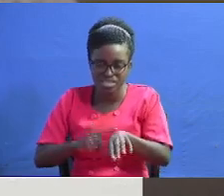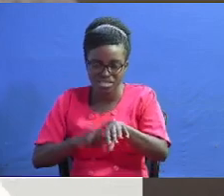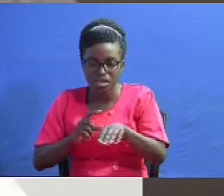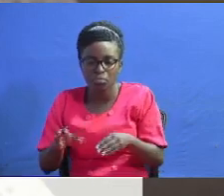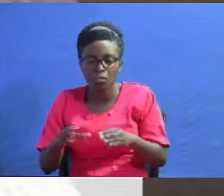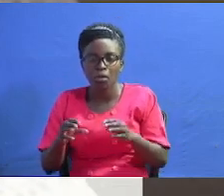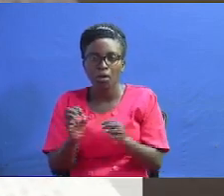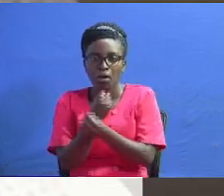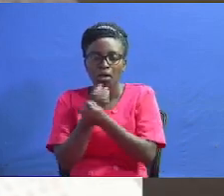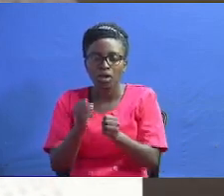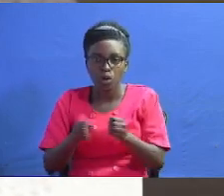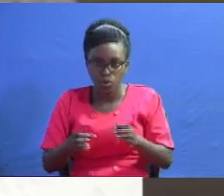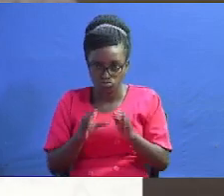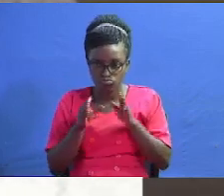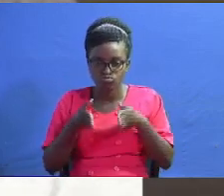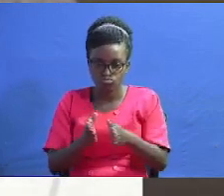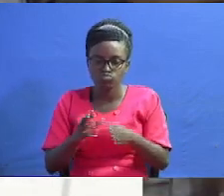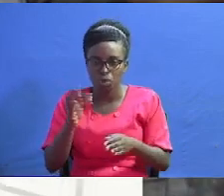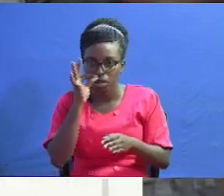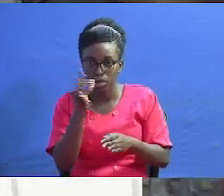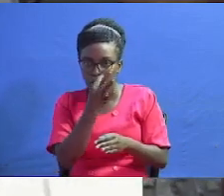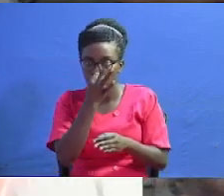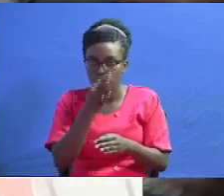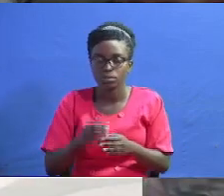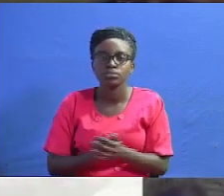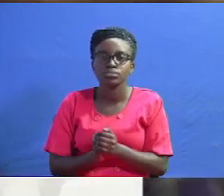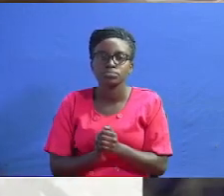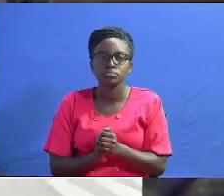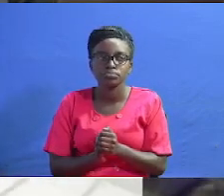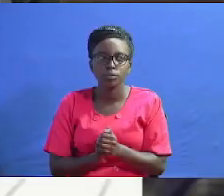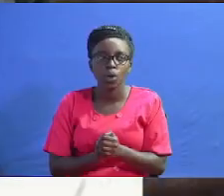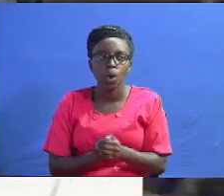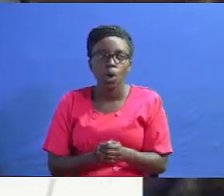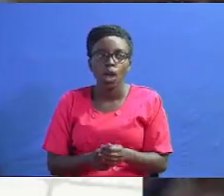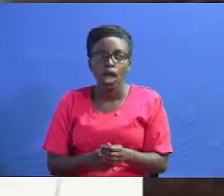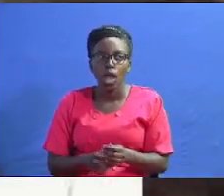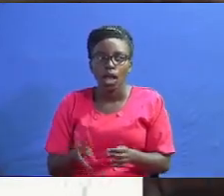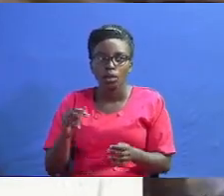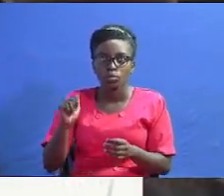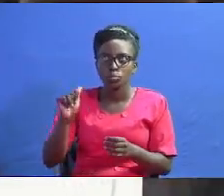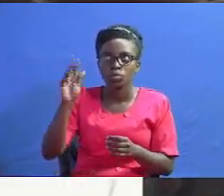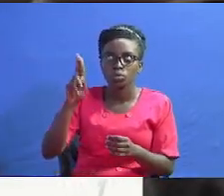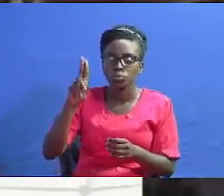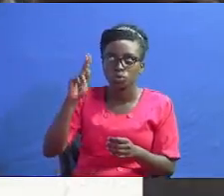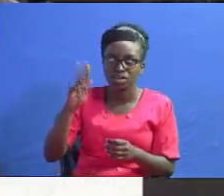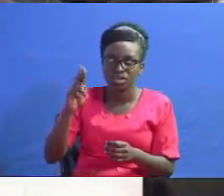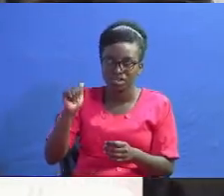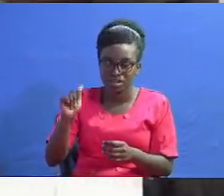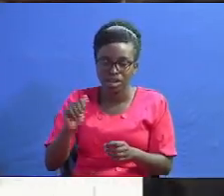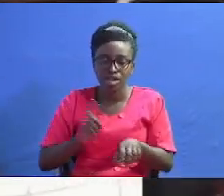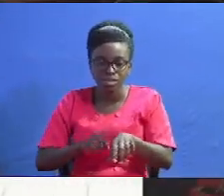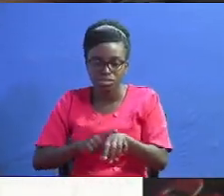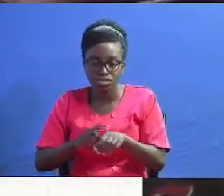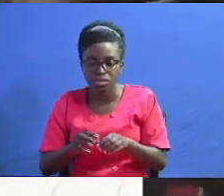outreach programs in Nyeri, Tana River, and Marsabit. Mwaura also affirmed that the government has put measures to